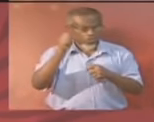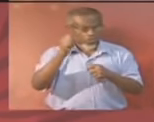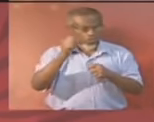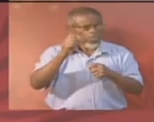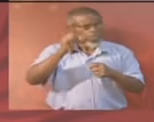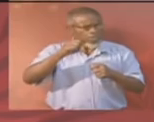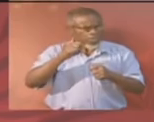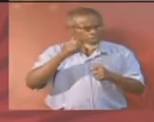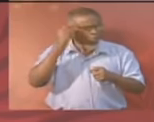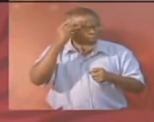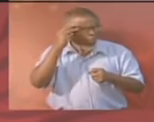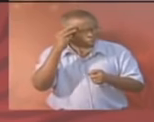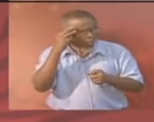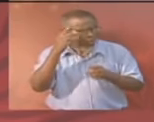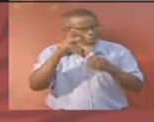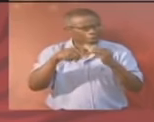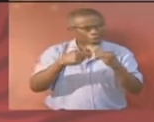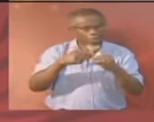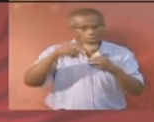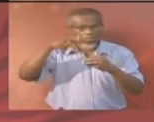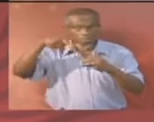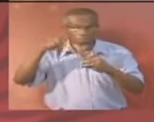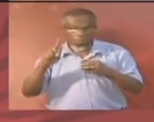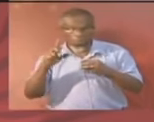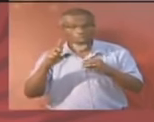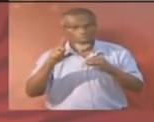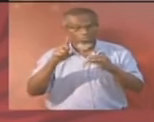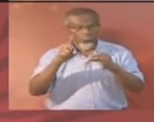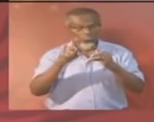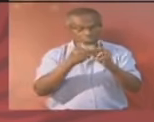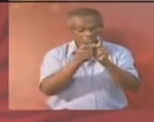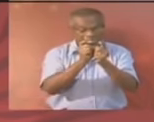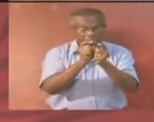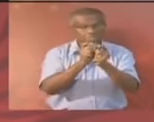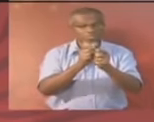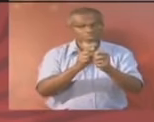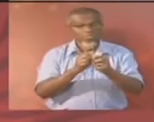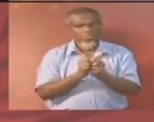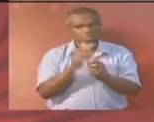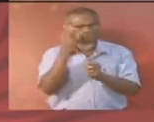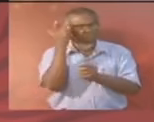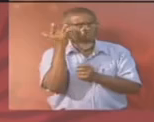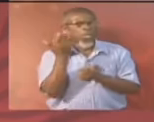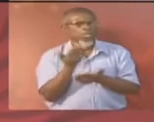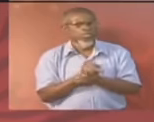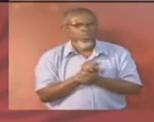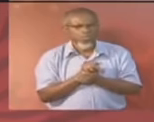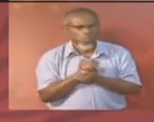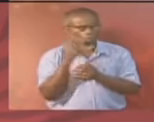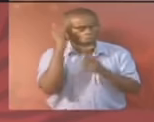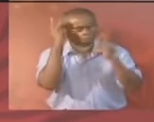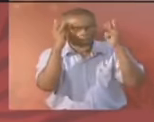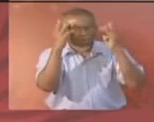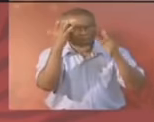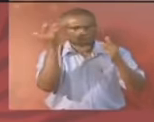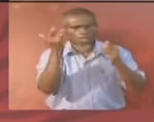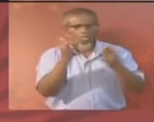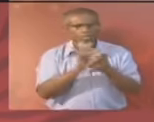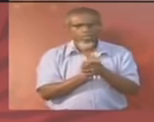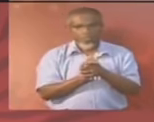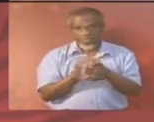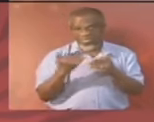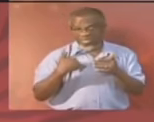this P1 variant? Why is it a variant of concern? There's a number of reasons. The first is, the main concern is that it contains